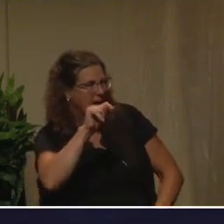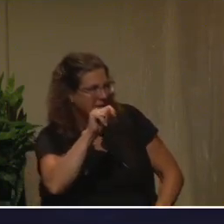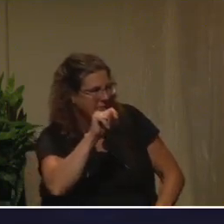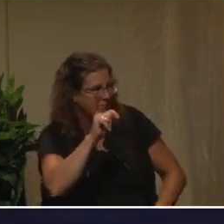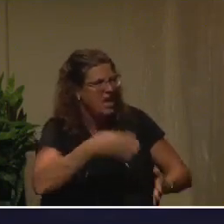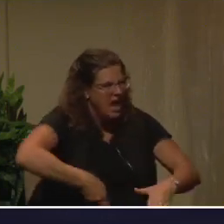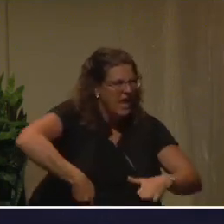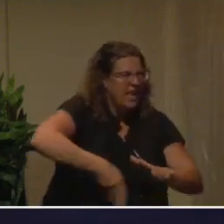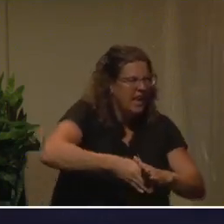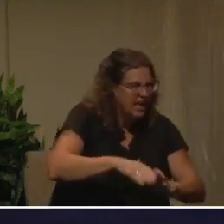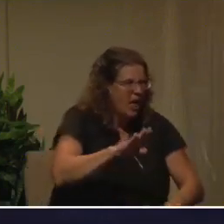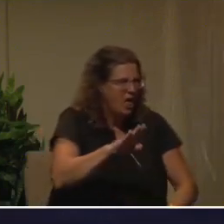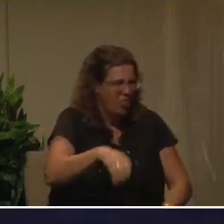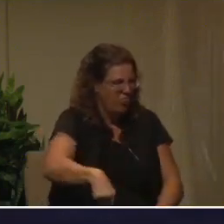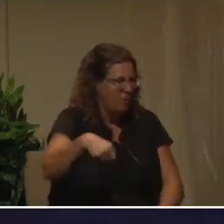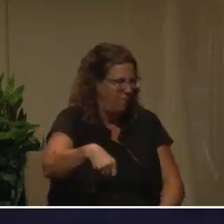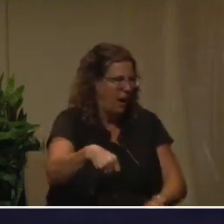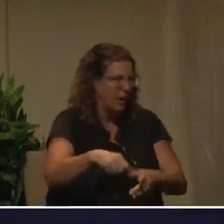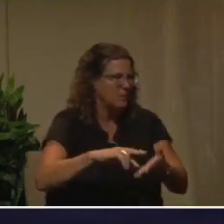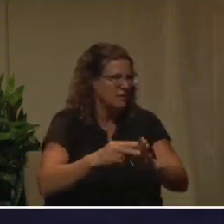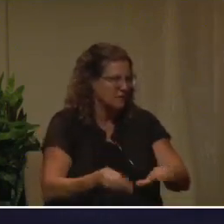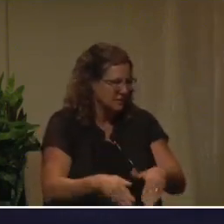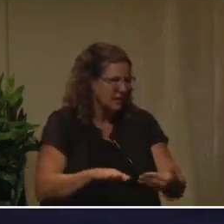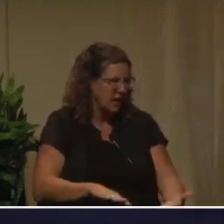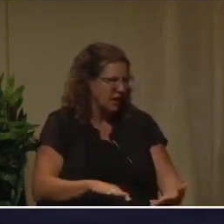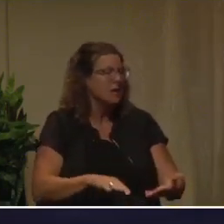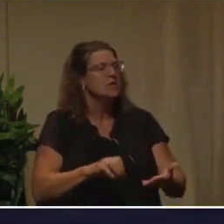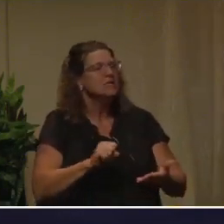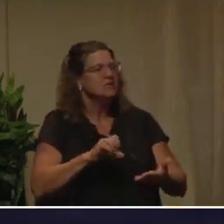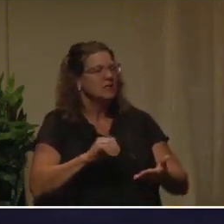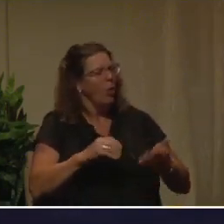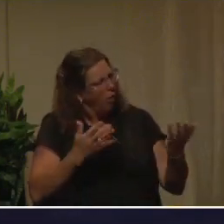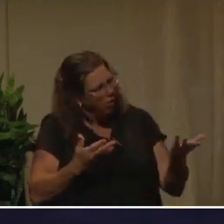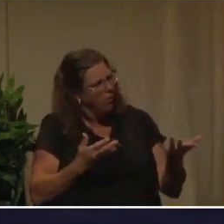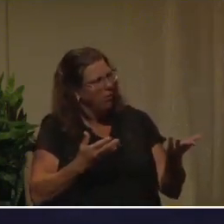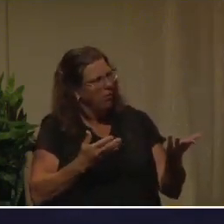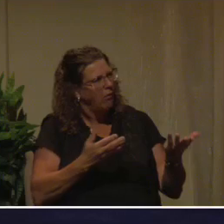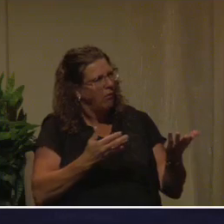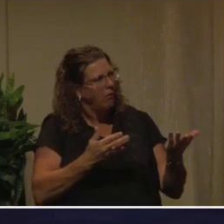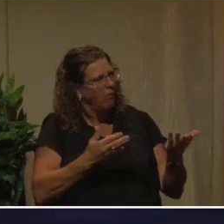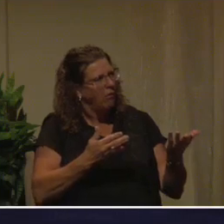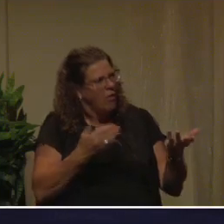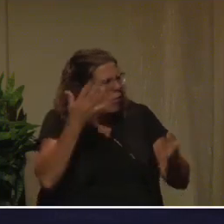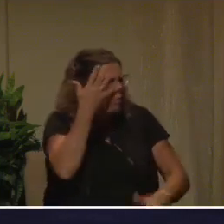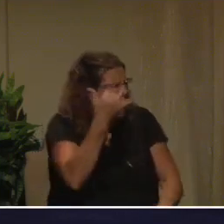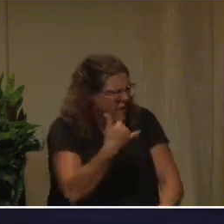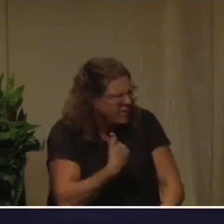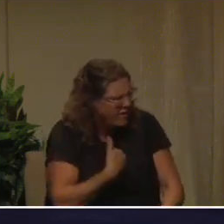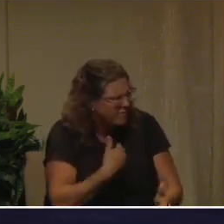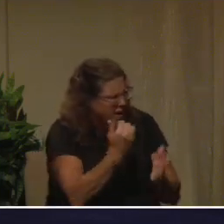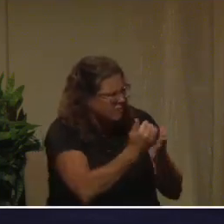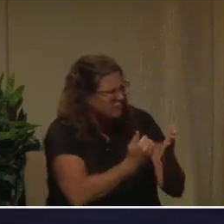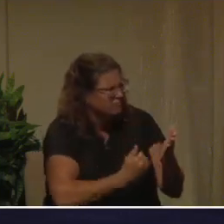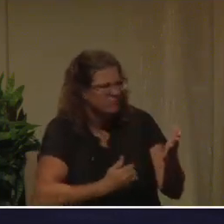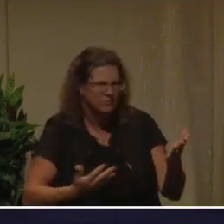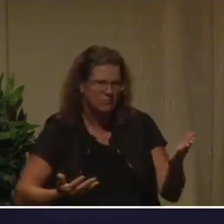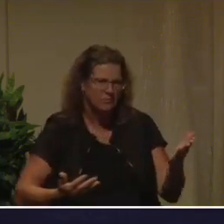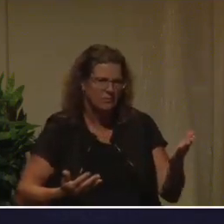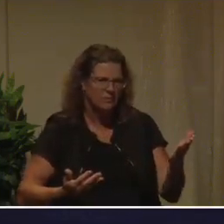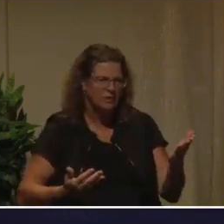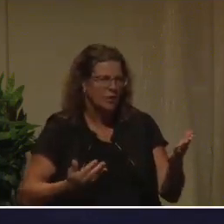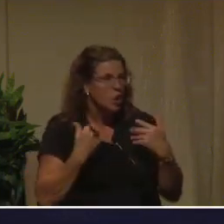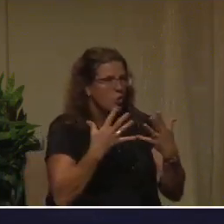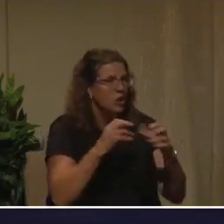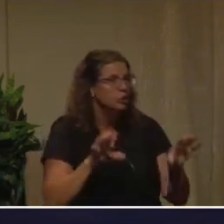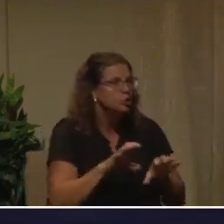Well, why is that so important unless what you think about this world is way bigger than what you think about the next, but you've